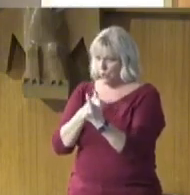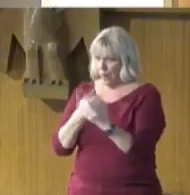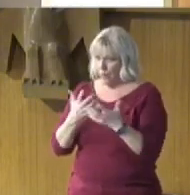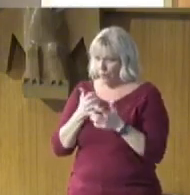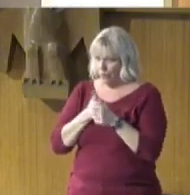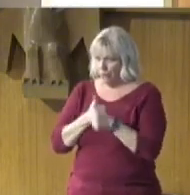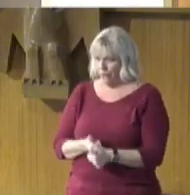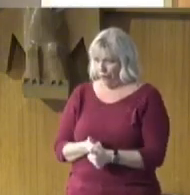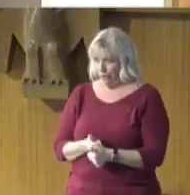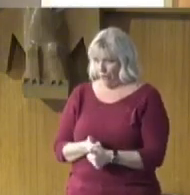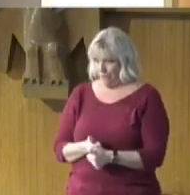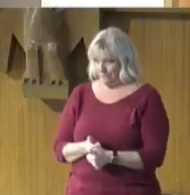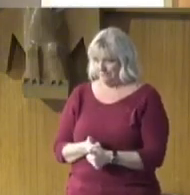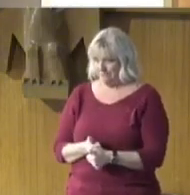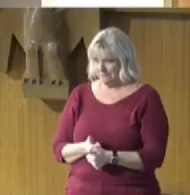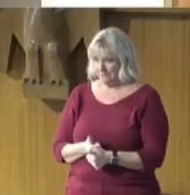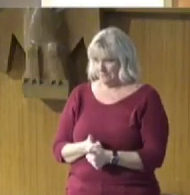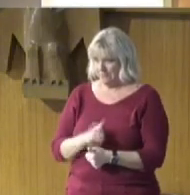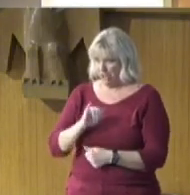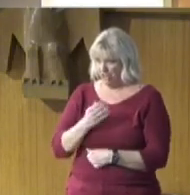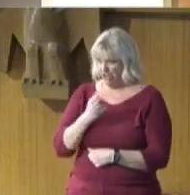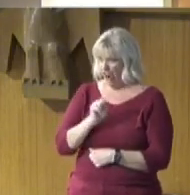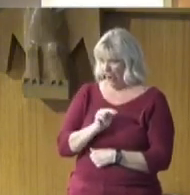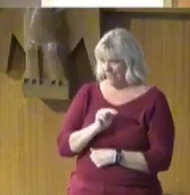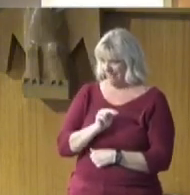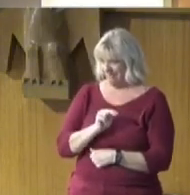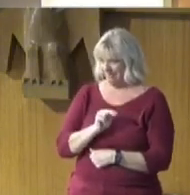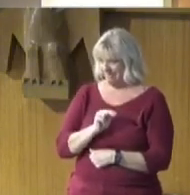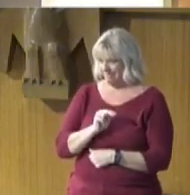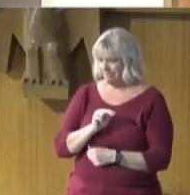follow? The way of John, I believe, leads